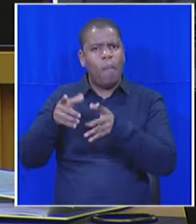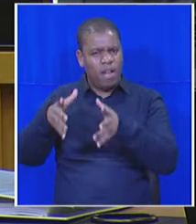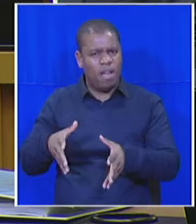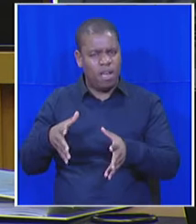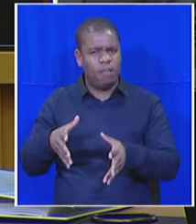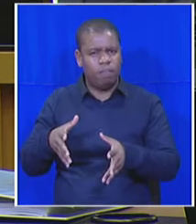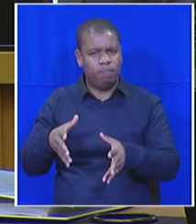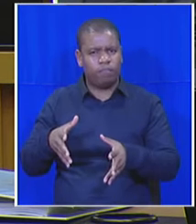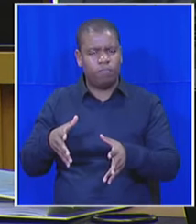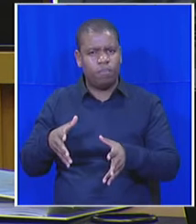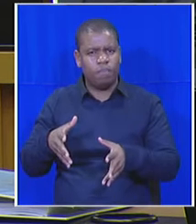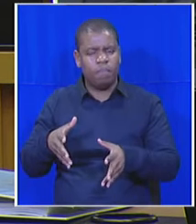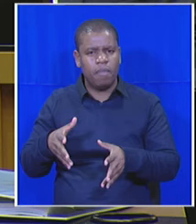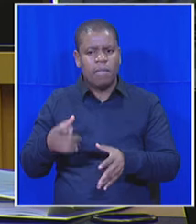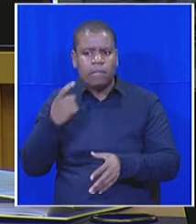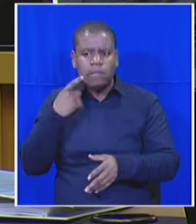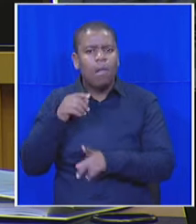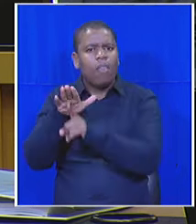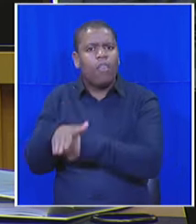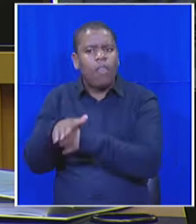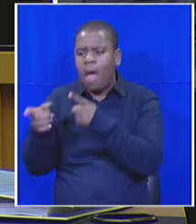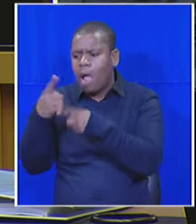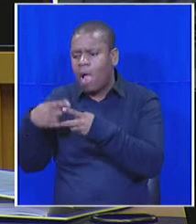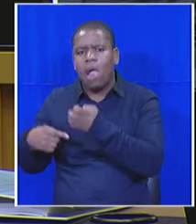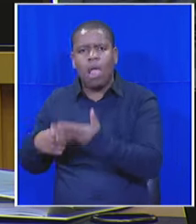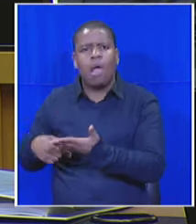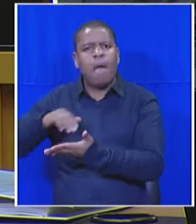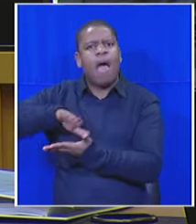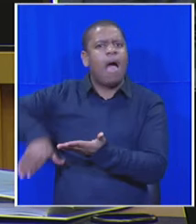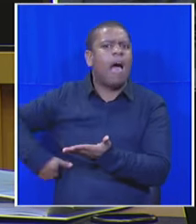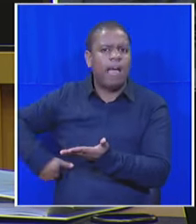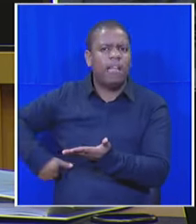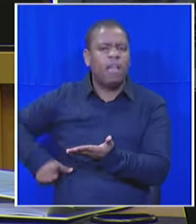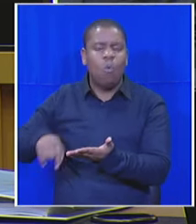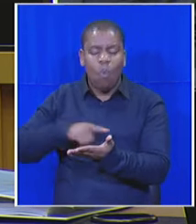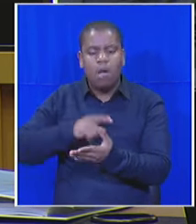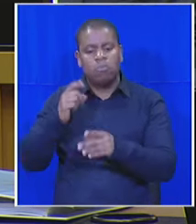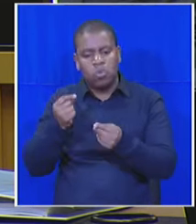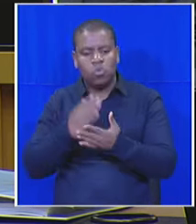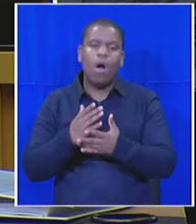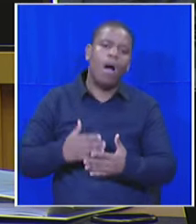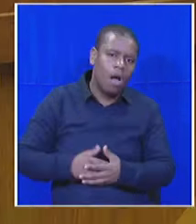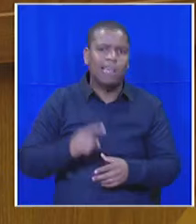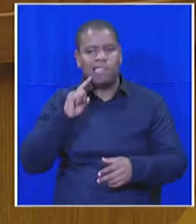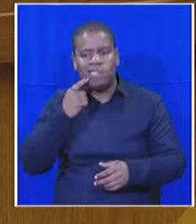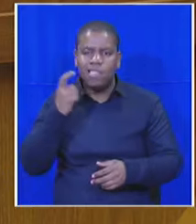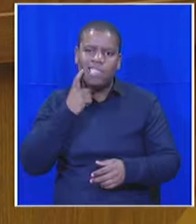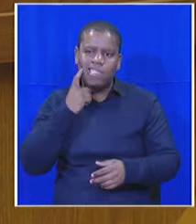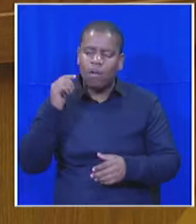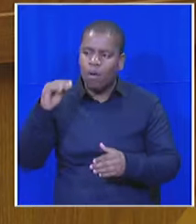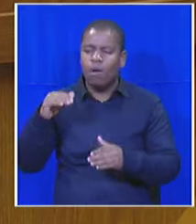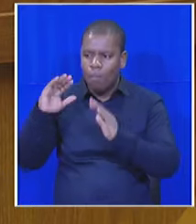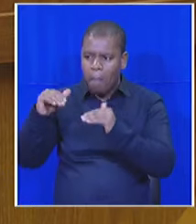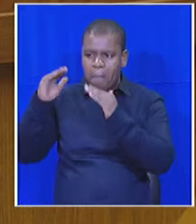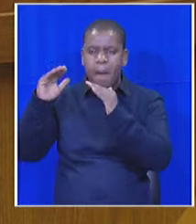suppressing the crime rate as reported so that they can earn points and get promotions. Typically, and